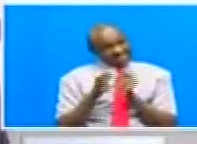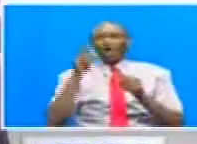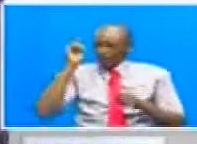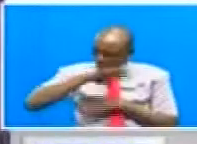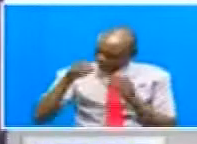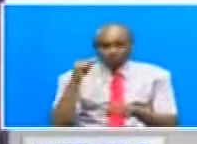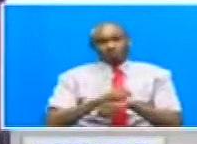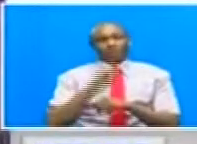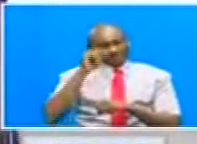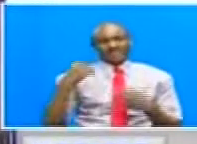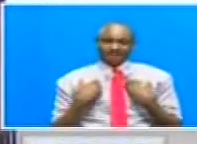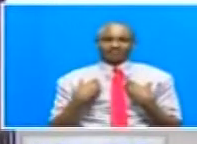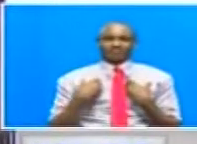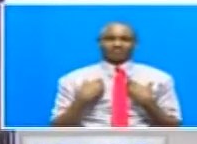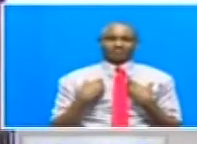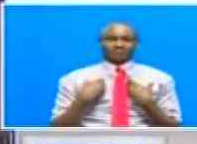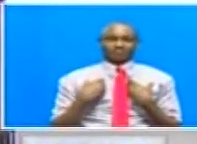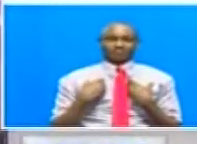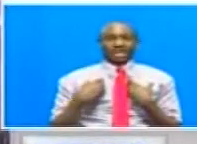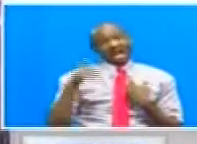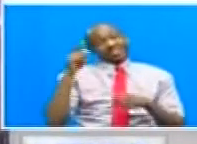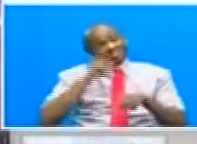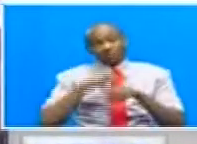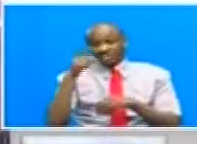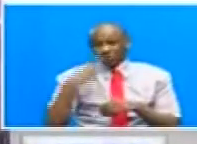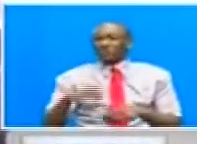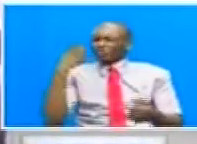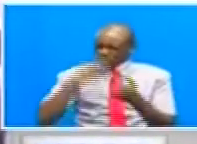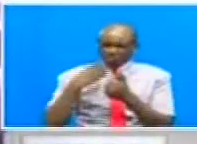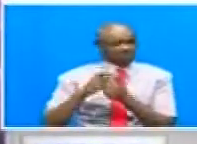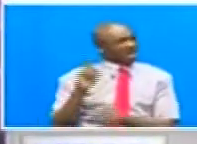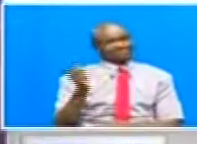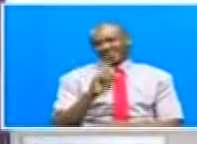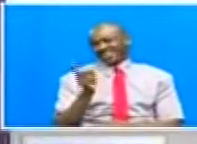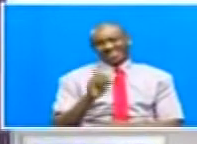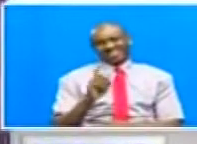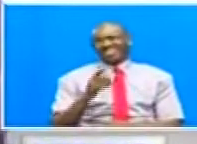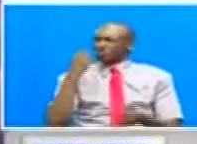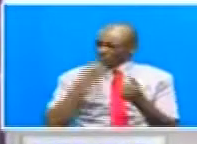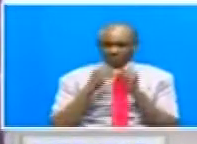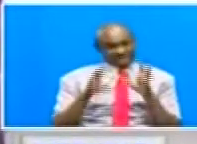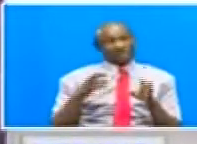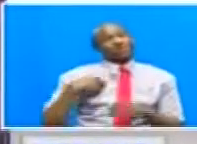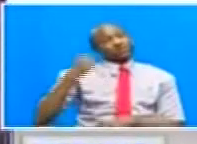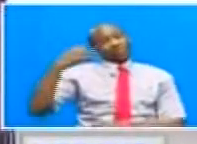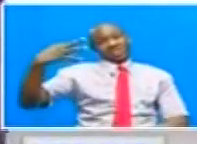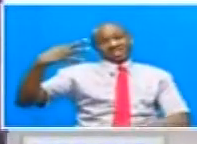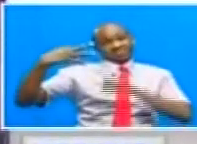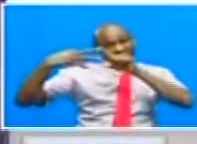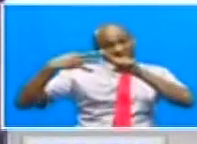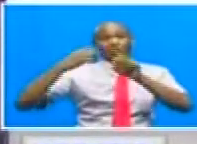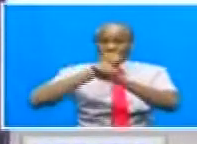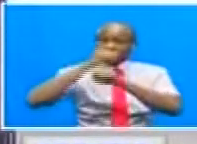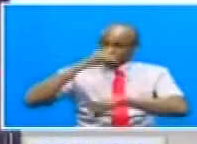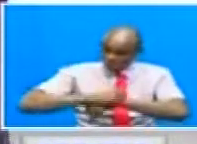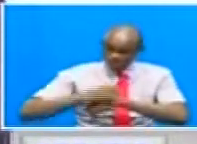schools. Yeah. So I think that's one thing. And sometimes we say these are matters that are complex. They're not very complicated. There are only three things we need to do now. We need to protect the